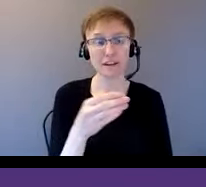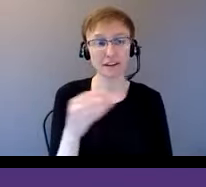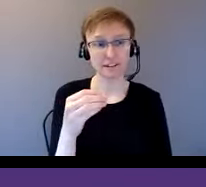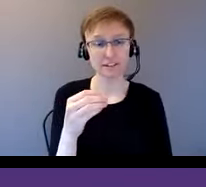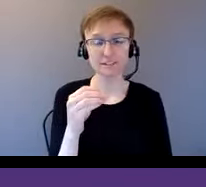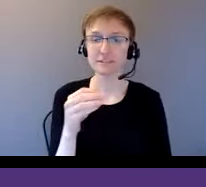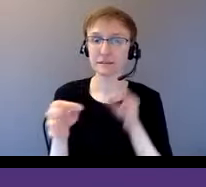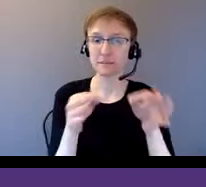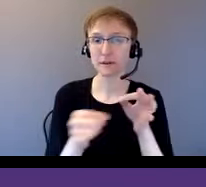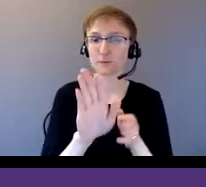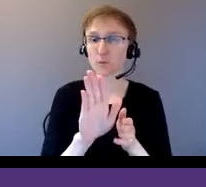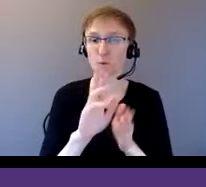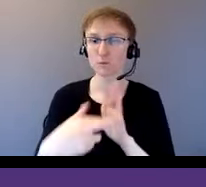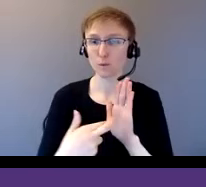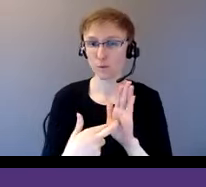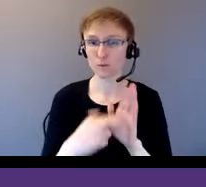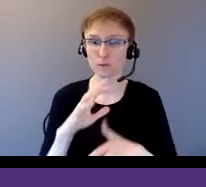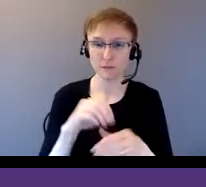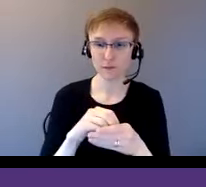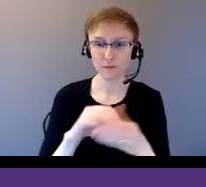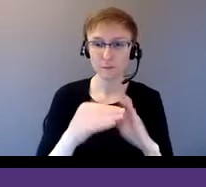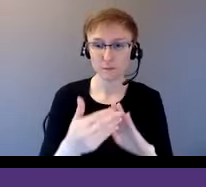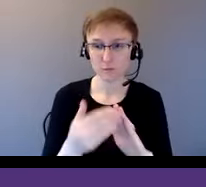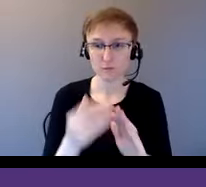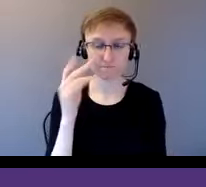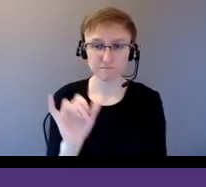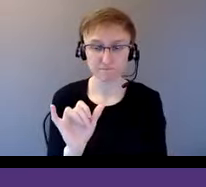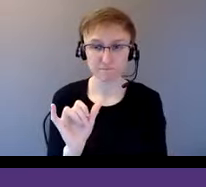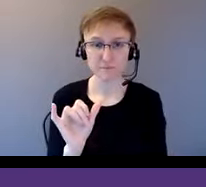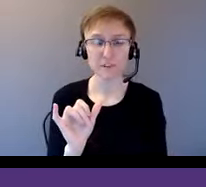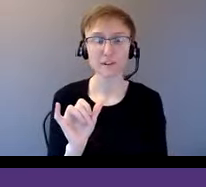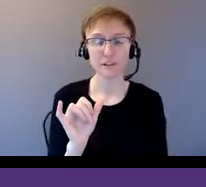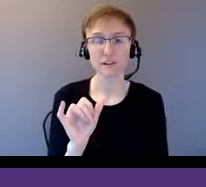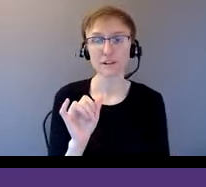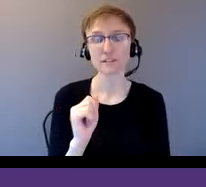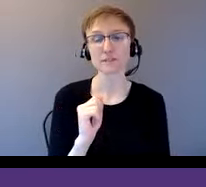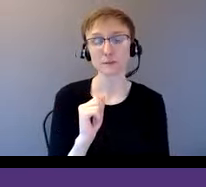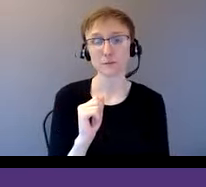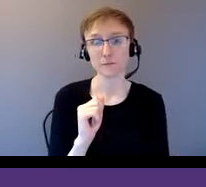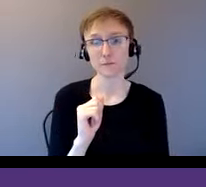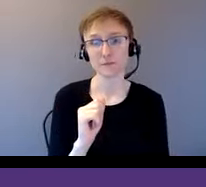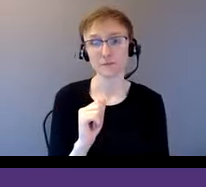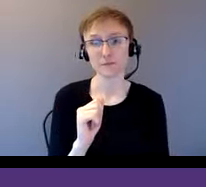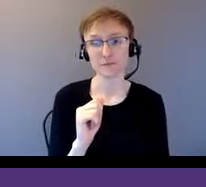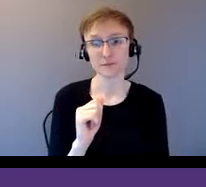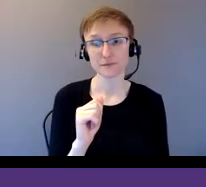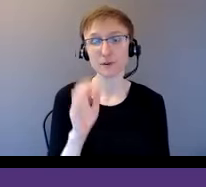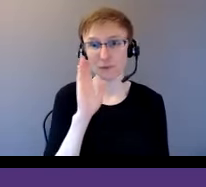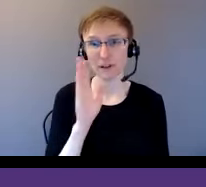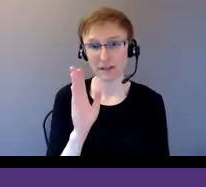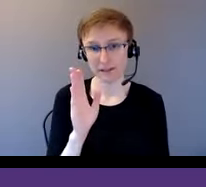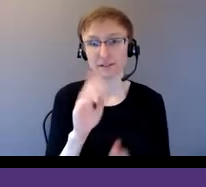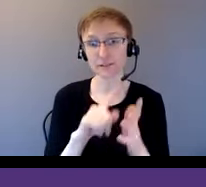their role in what they do in the community, and then they will be speaking to us a bit later on throughout the panel discussion. So we